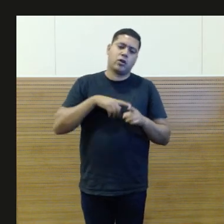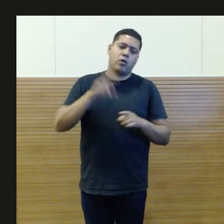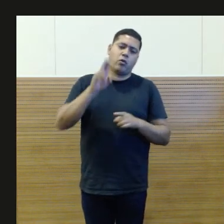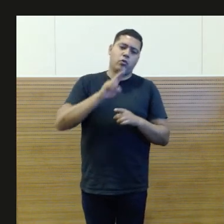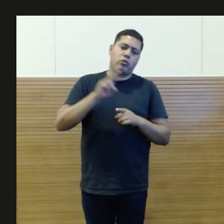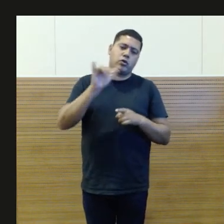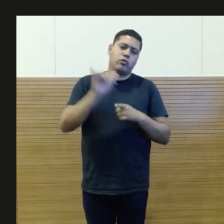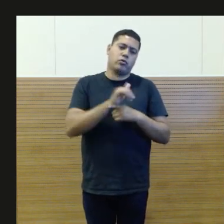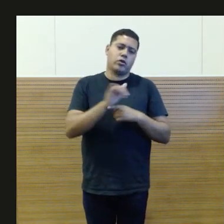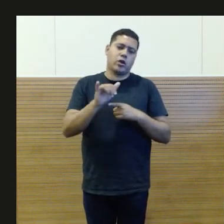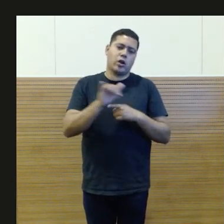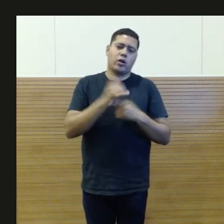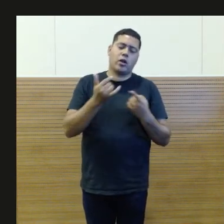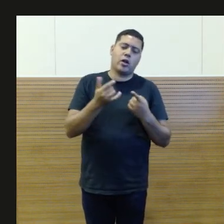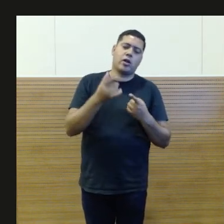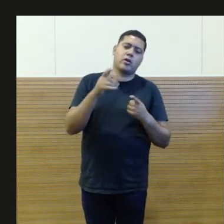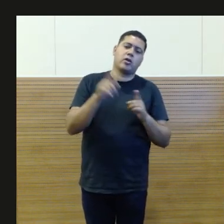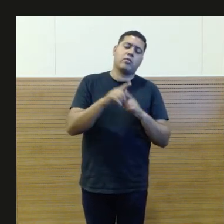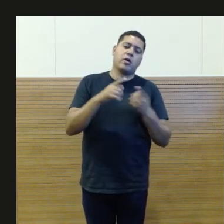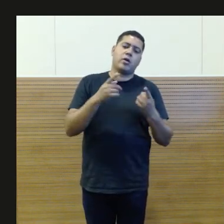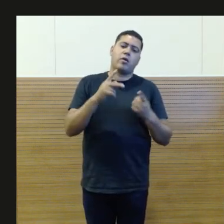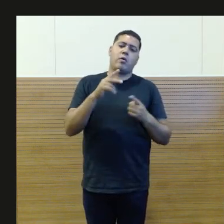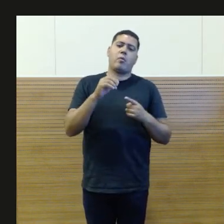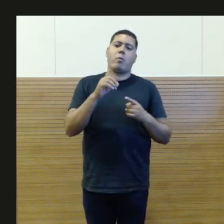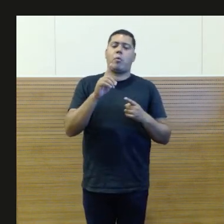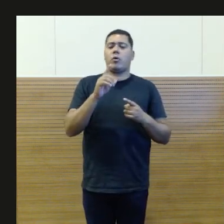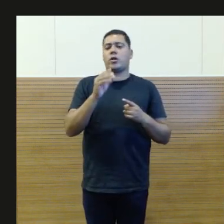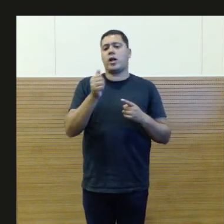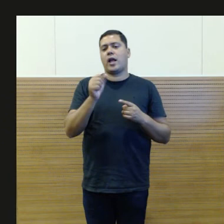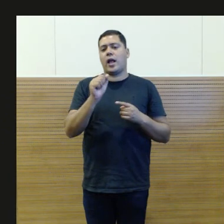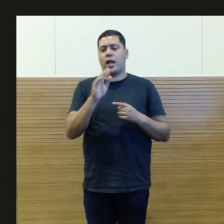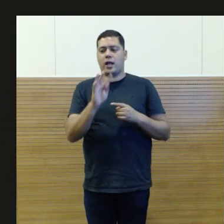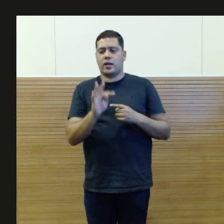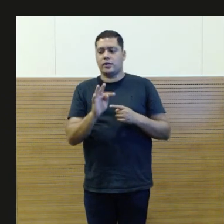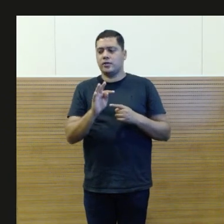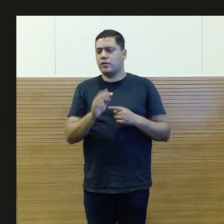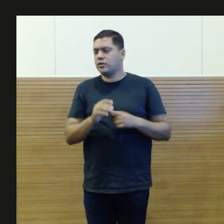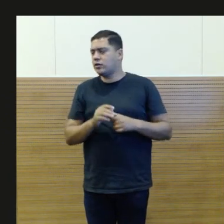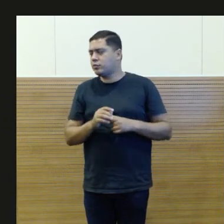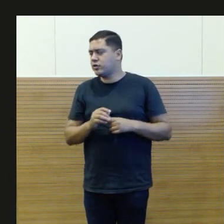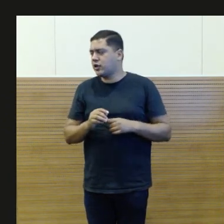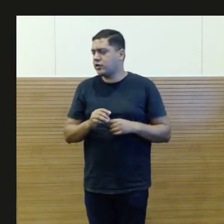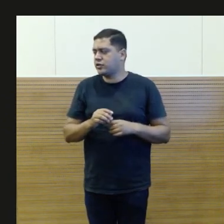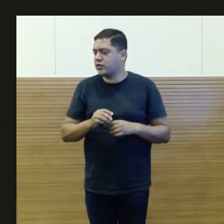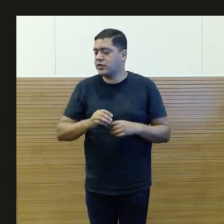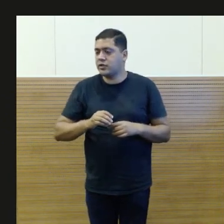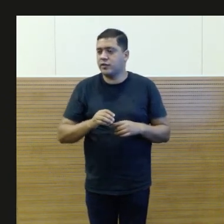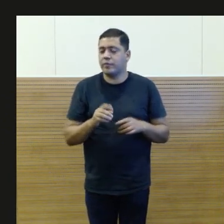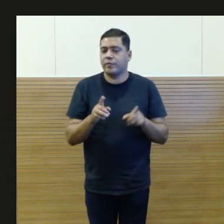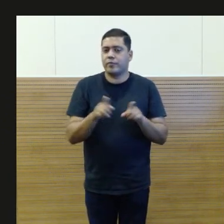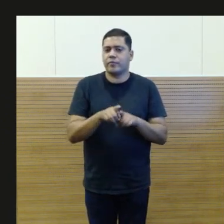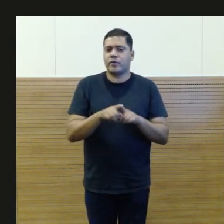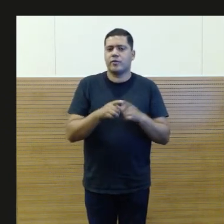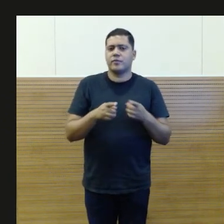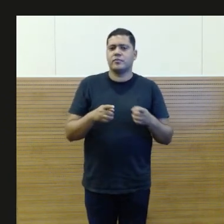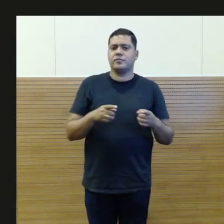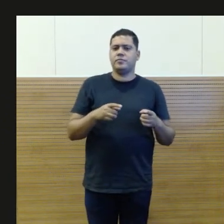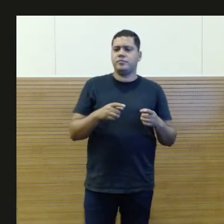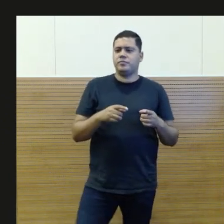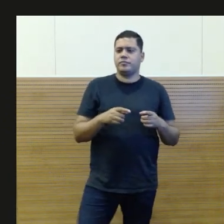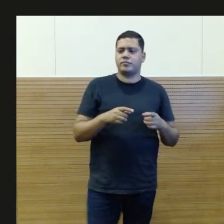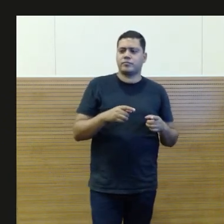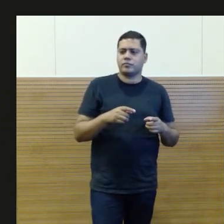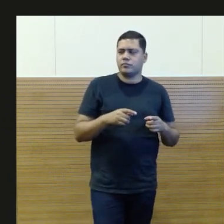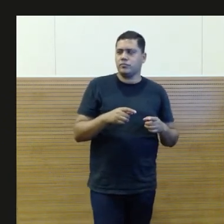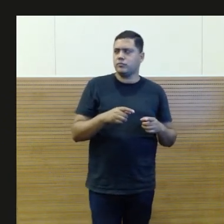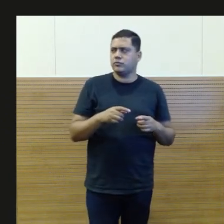effective strategies. And we have a series of voluntary agreements with the productive sectors towards a reduction of